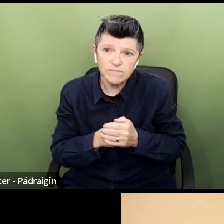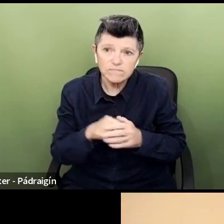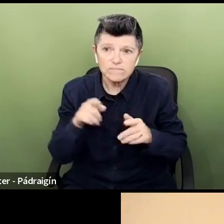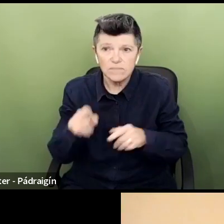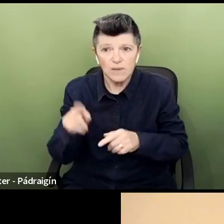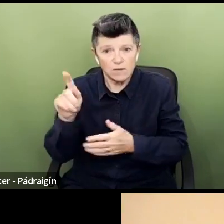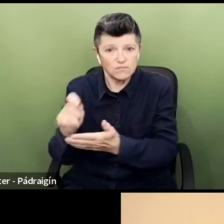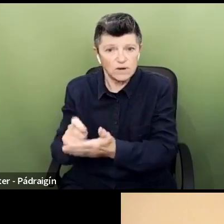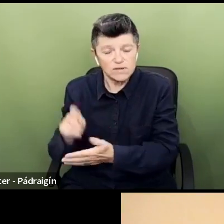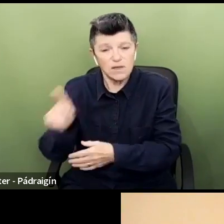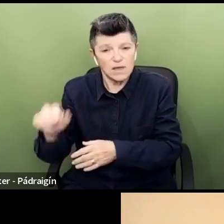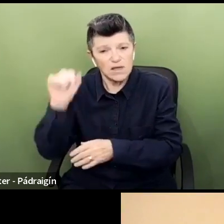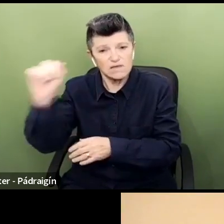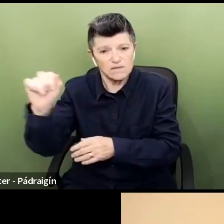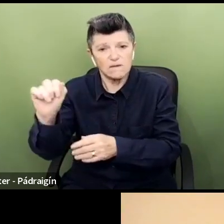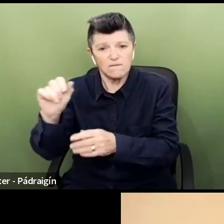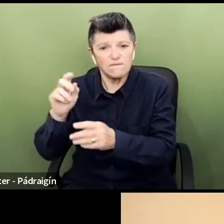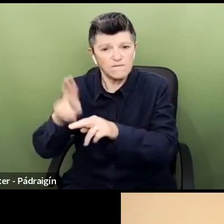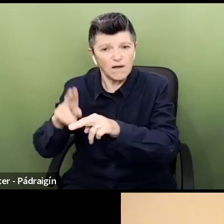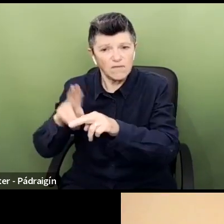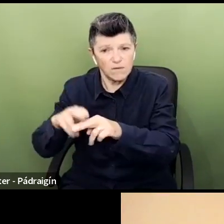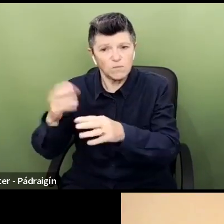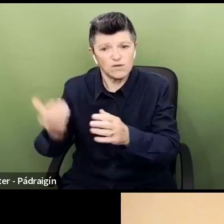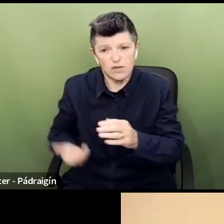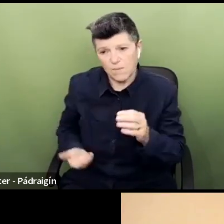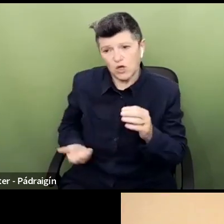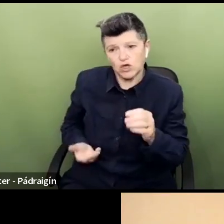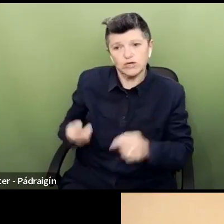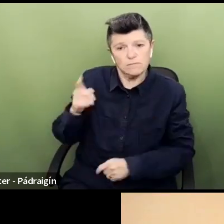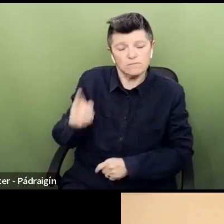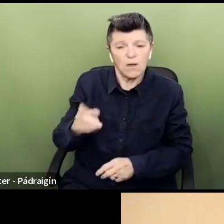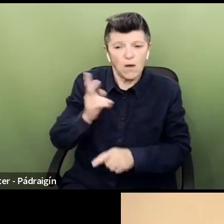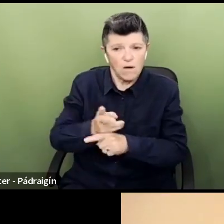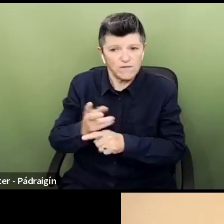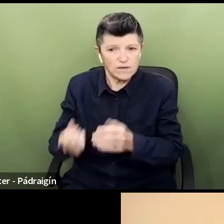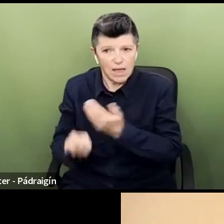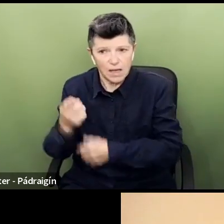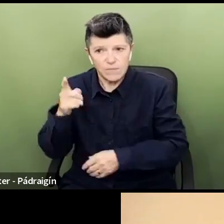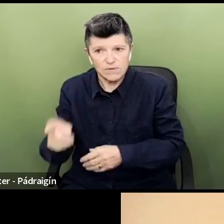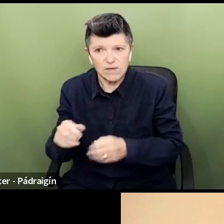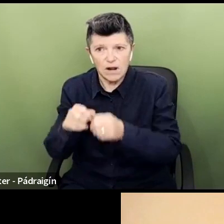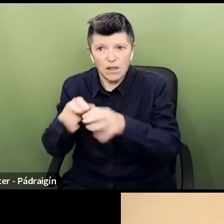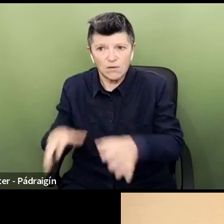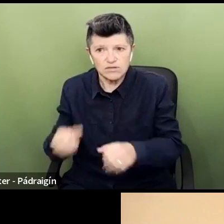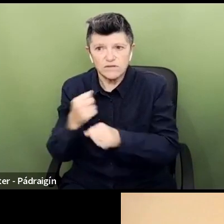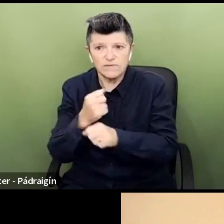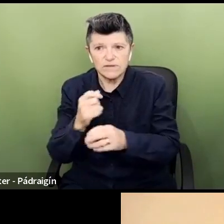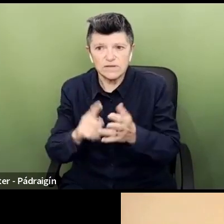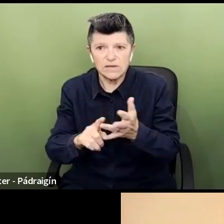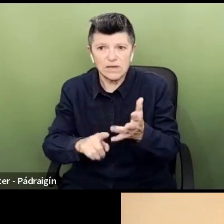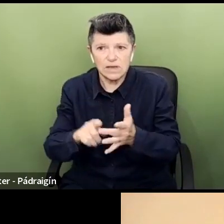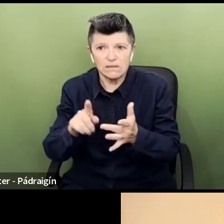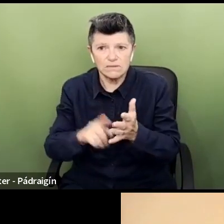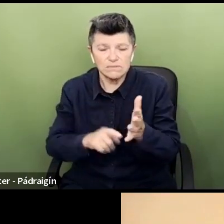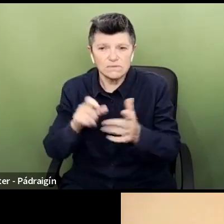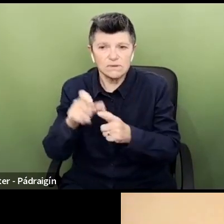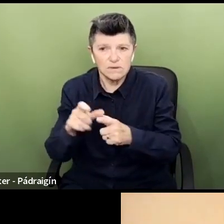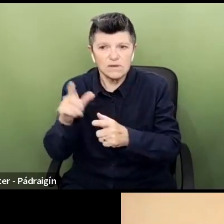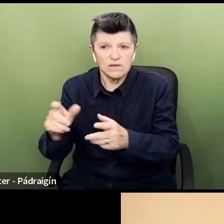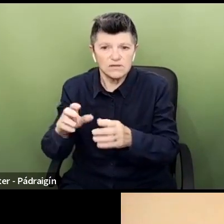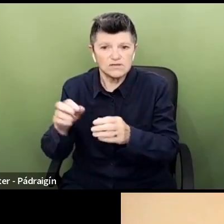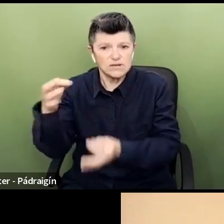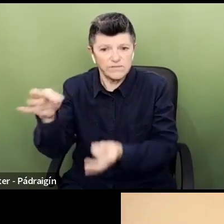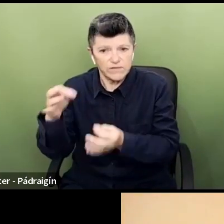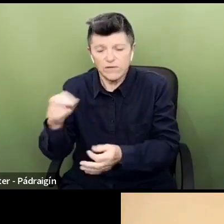who, as often happened with merchant families, he lost his guild certificate. If you can't pay these fees to